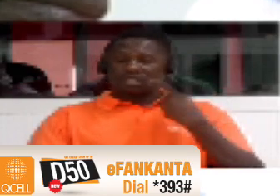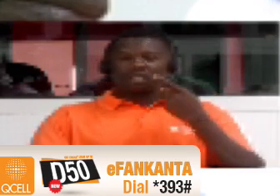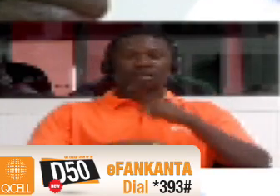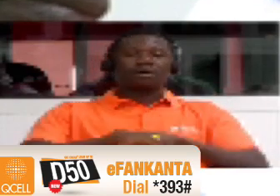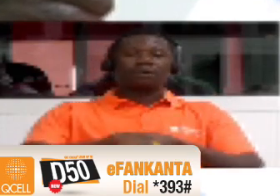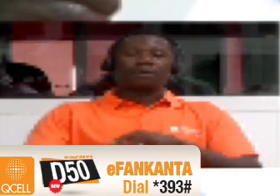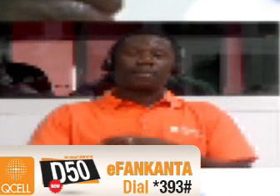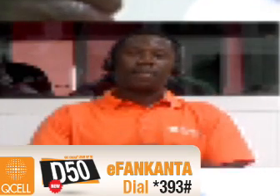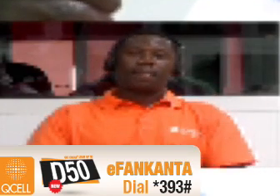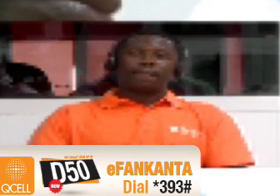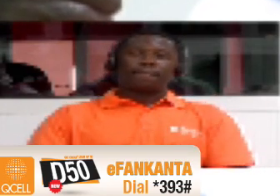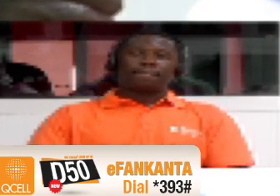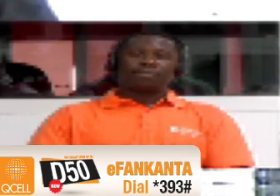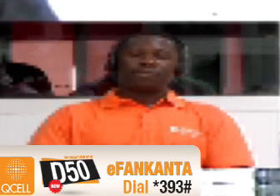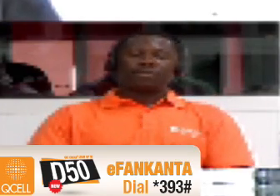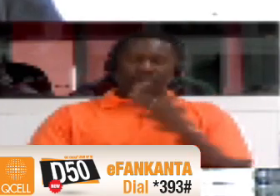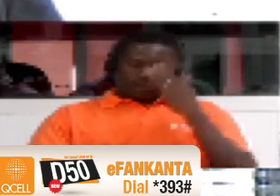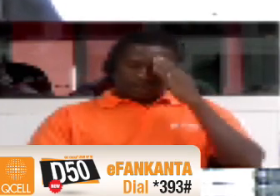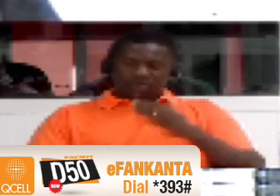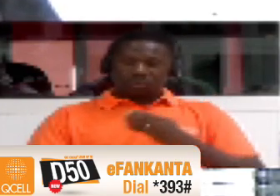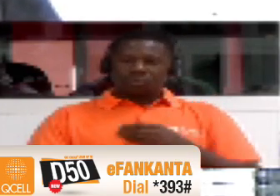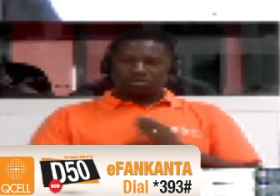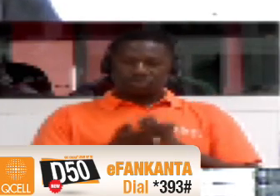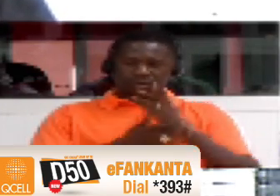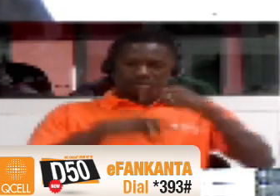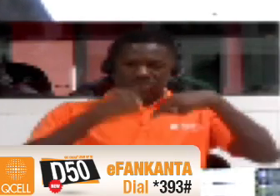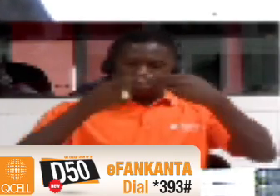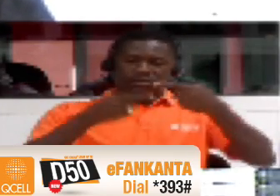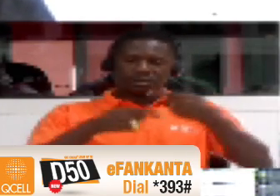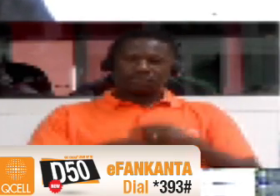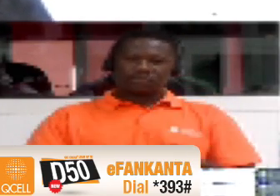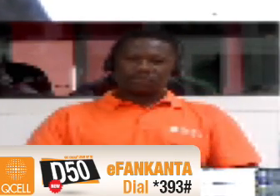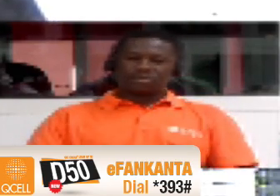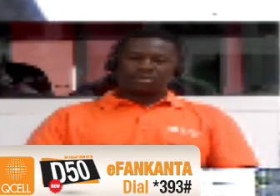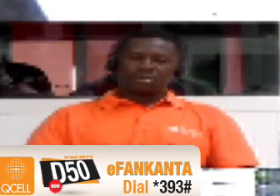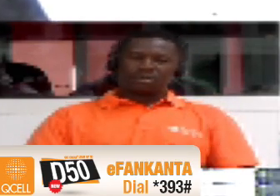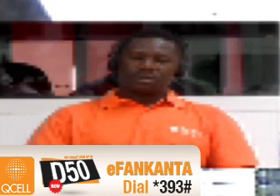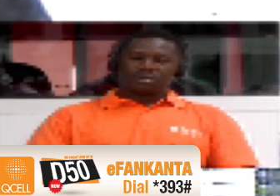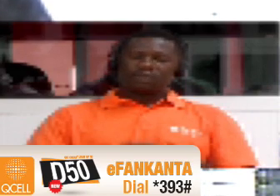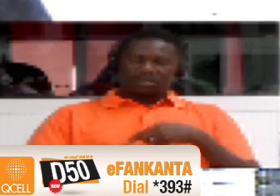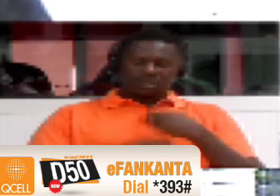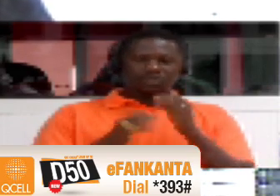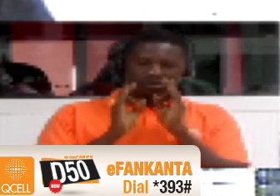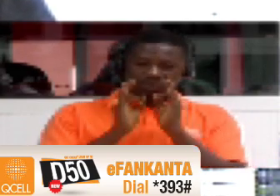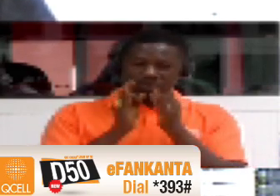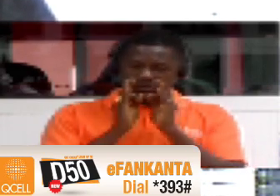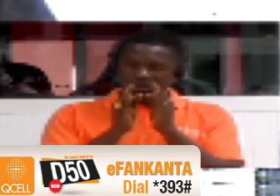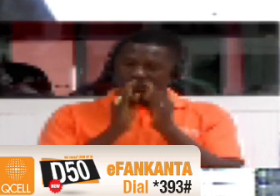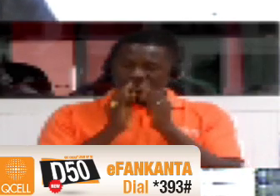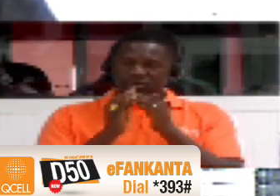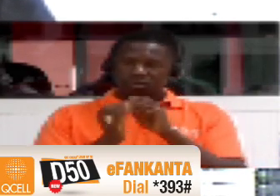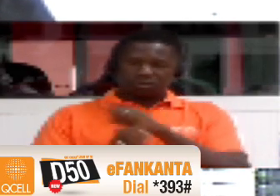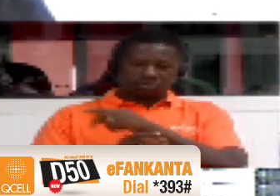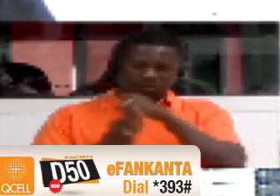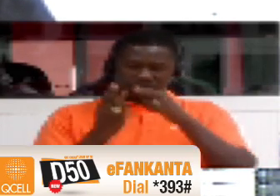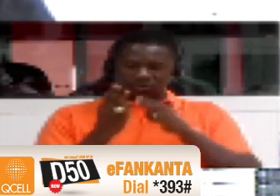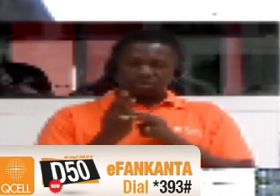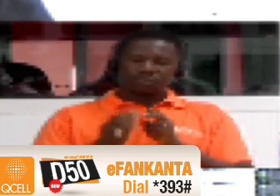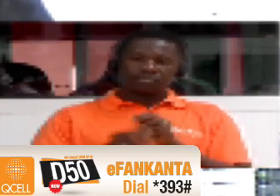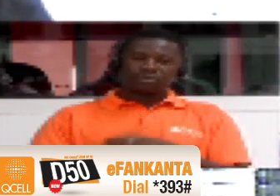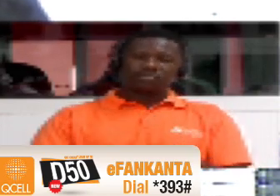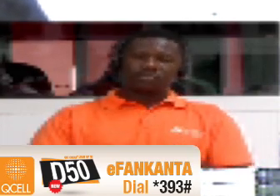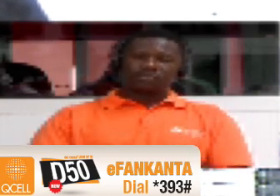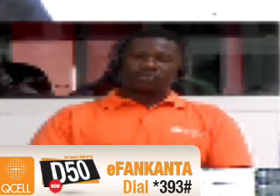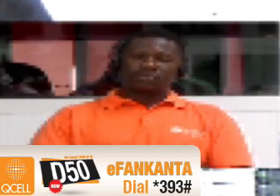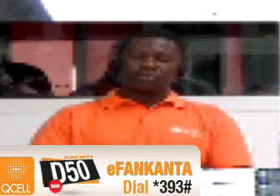time. Okay, thank you. Please continue. Ako yetenteng. Anata mol diamundi je. He talked to us. Ndefango nata wo siyo